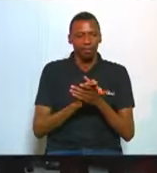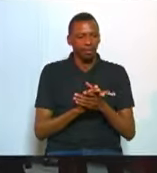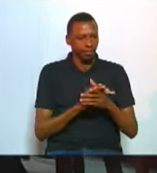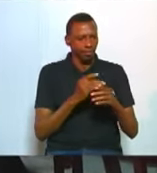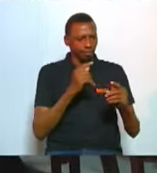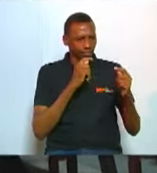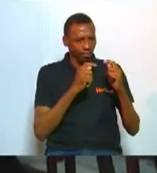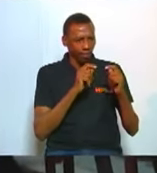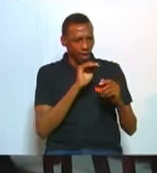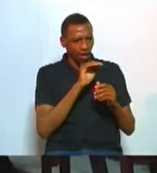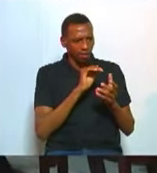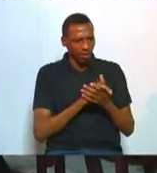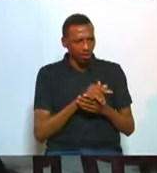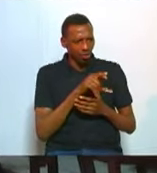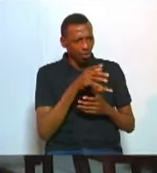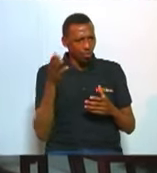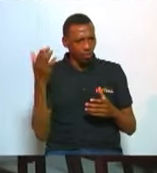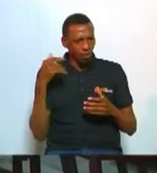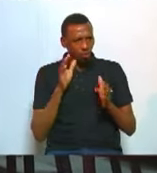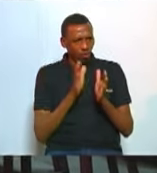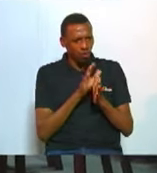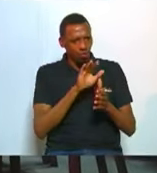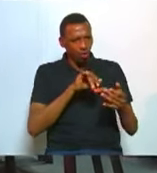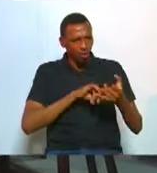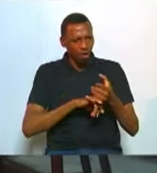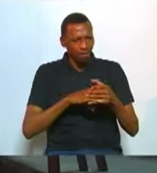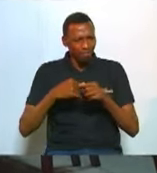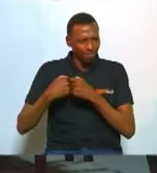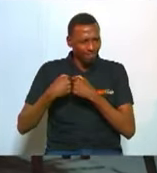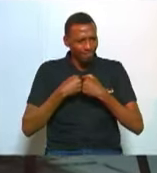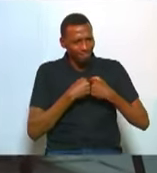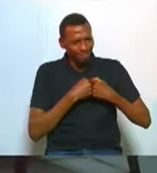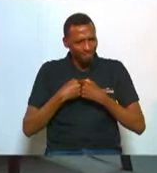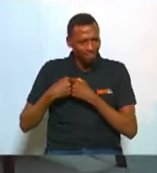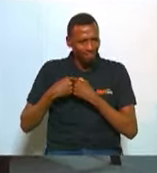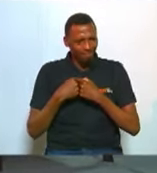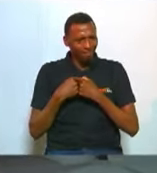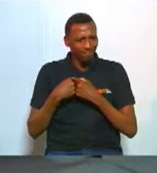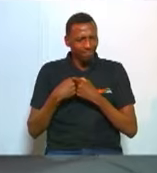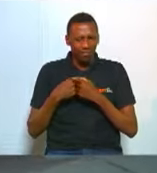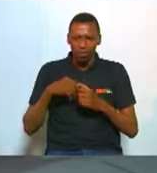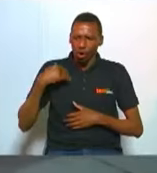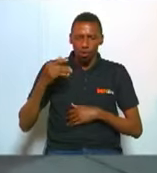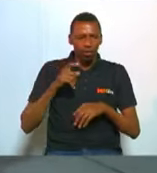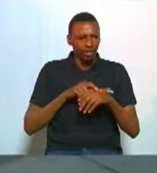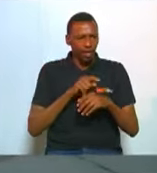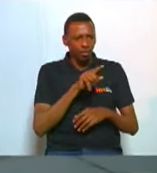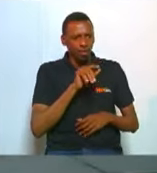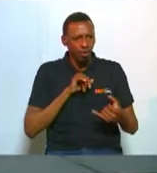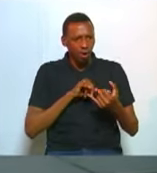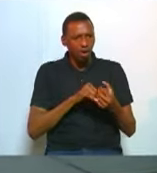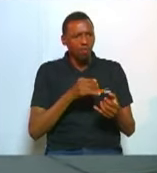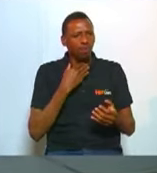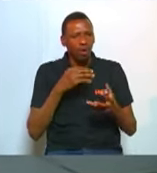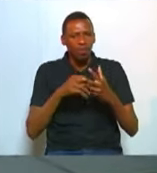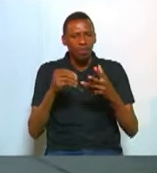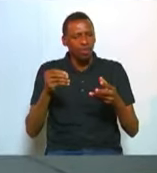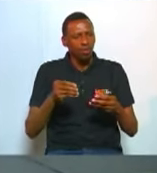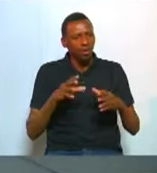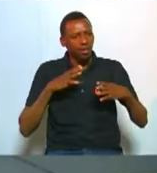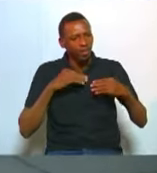have been going through tough times with your wife. And always when she's asking divorce, you don't give up. Why? The guy